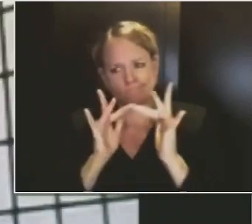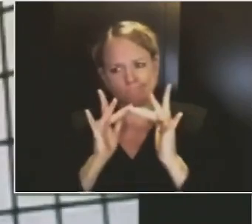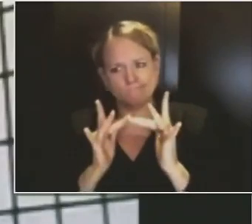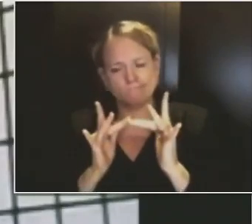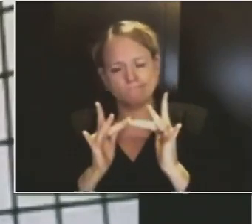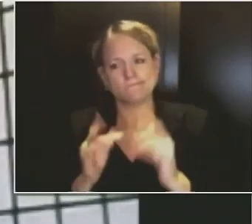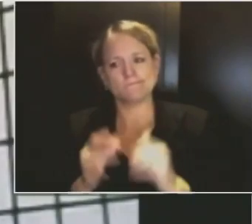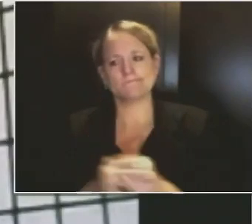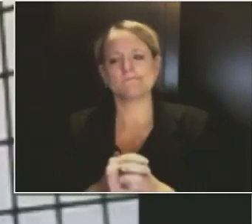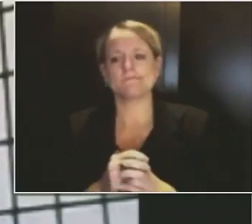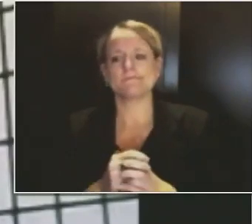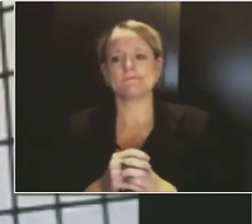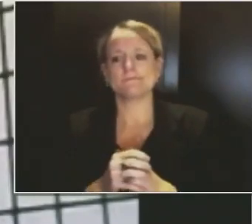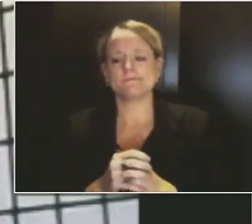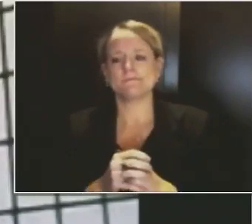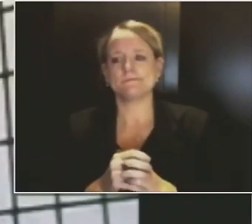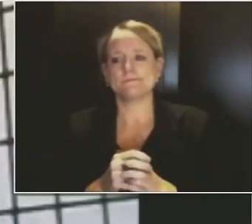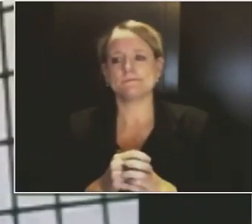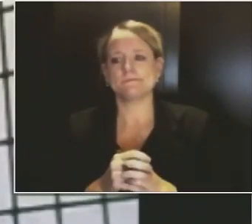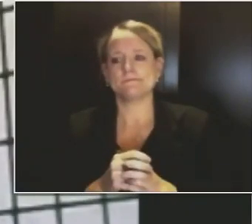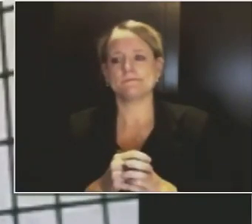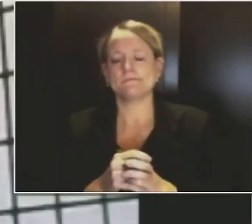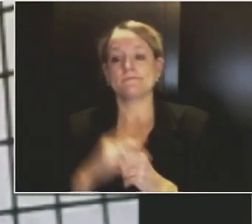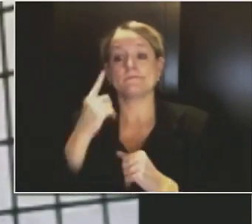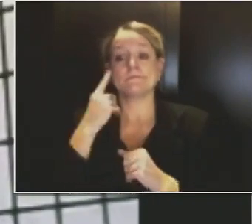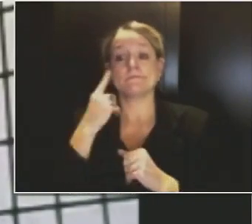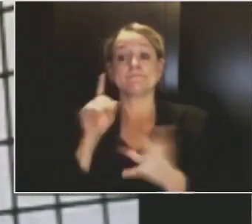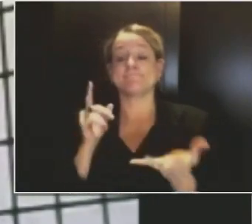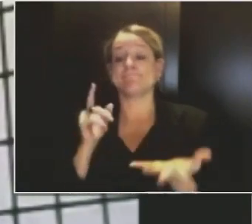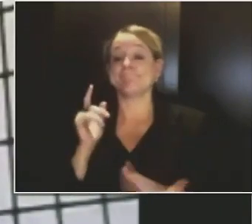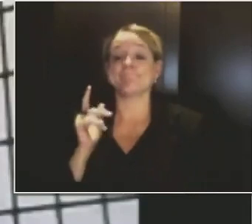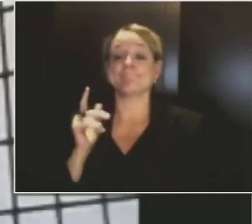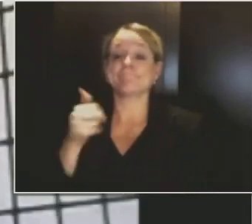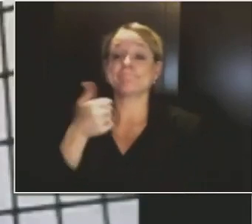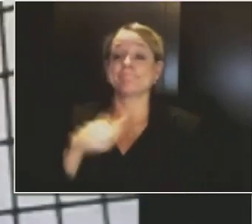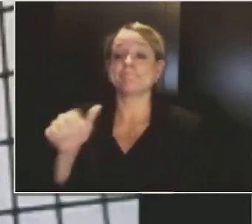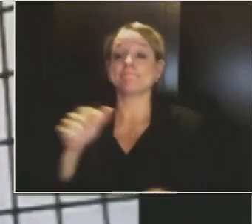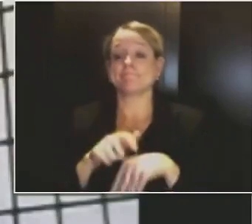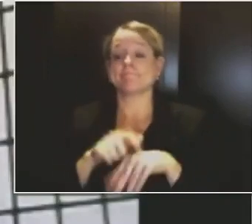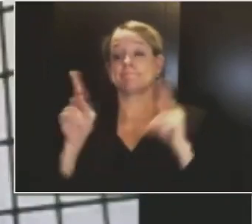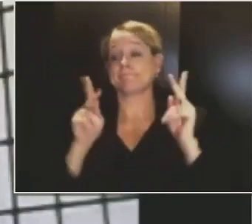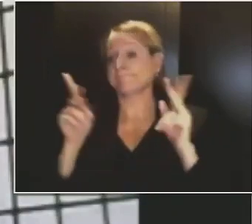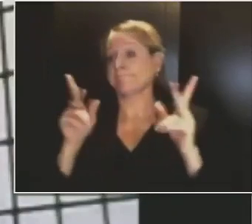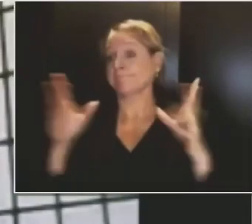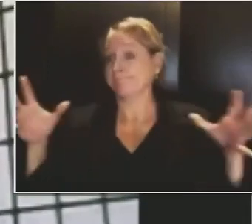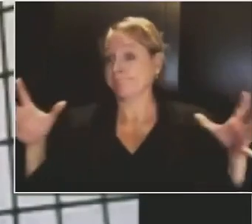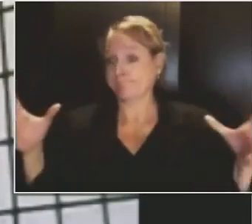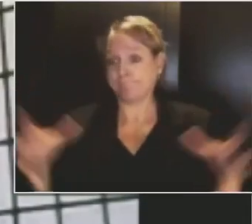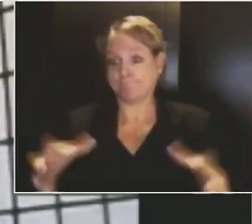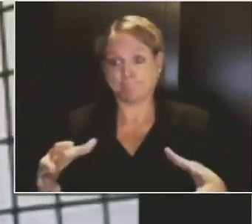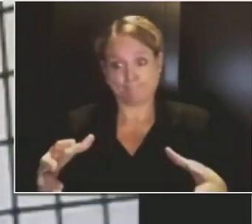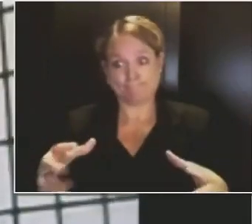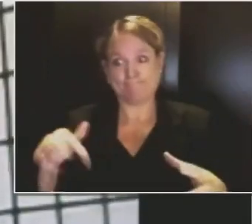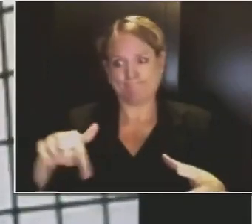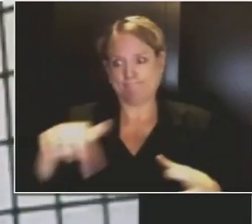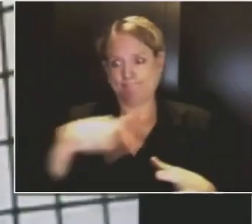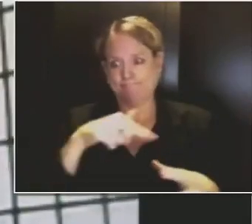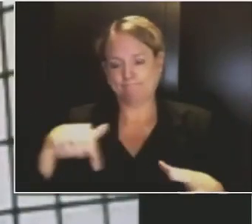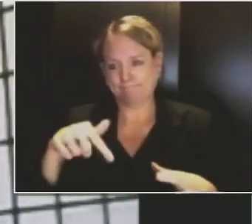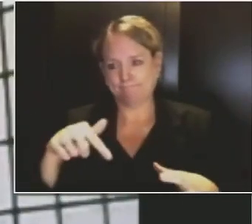of gathering, and sports included, I think that what we've seen in terms of the guidance and recommendations coming